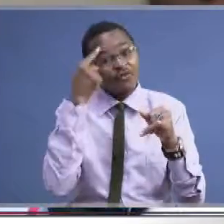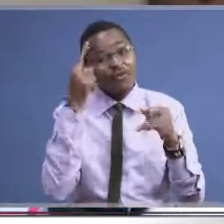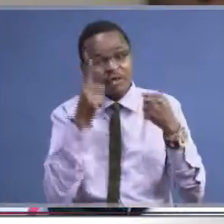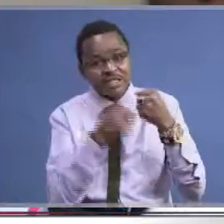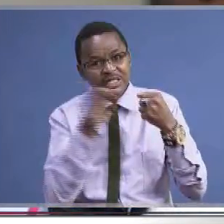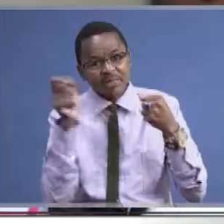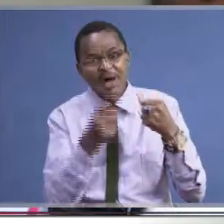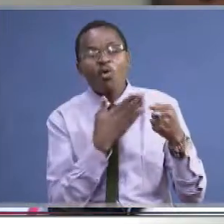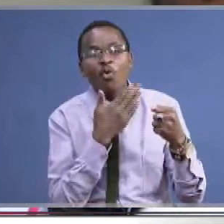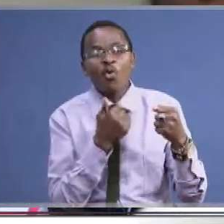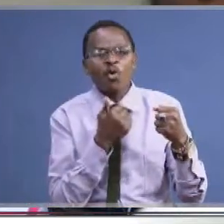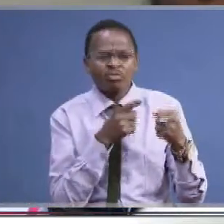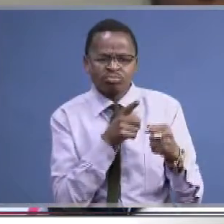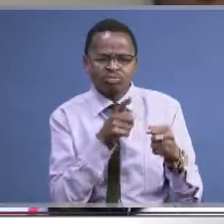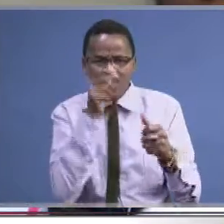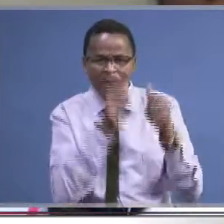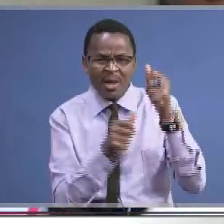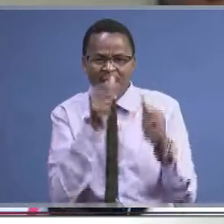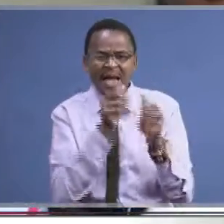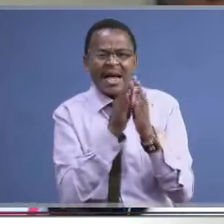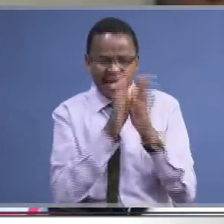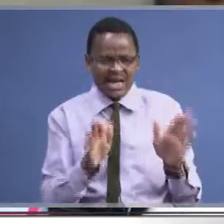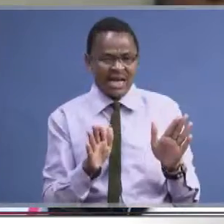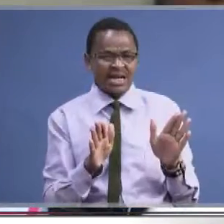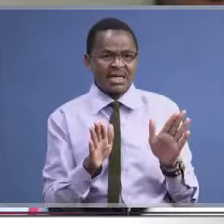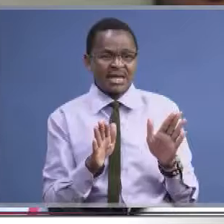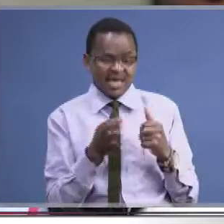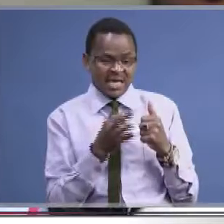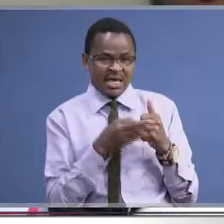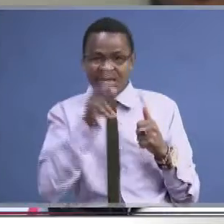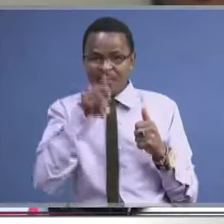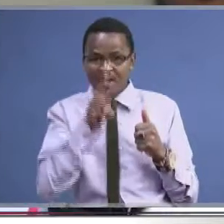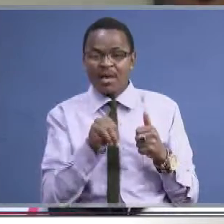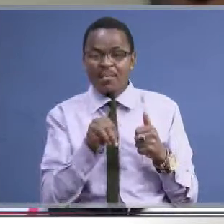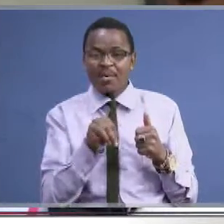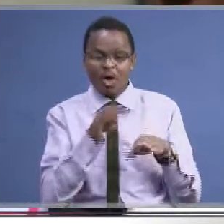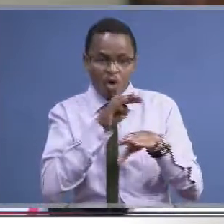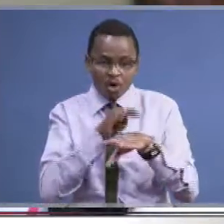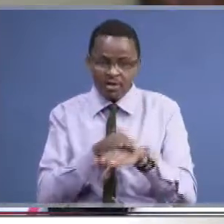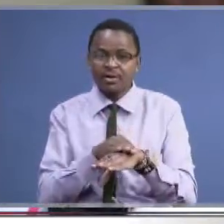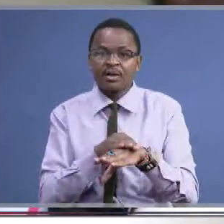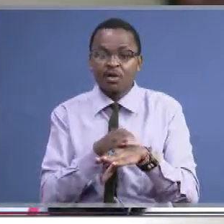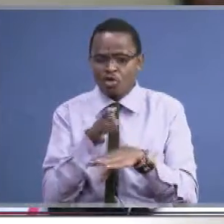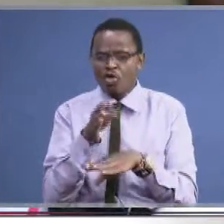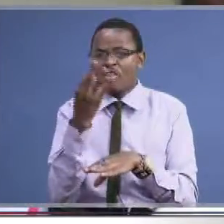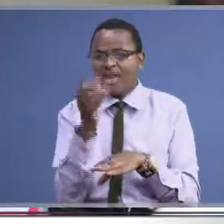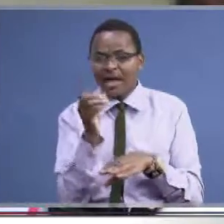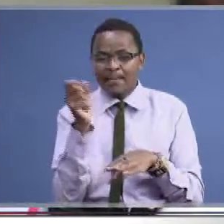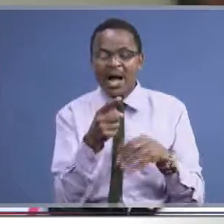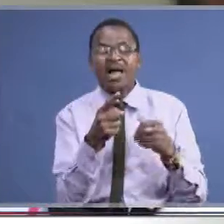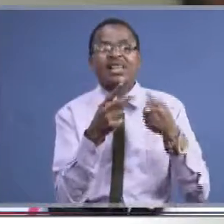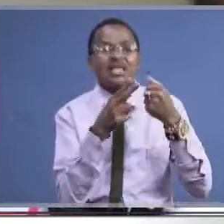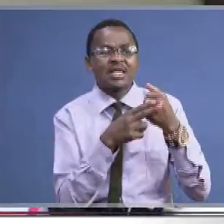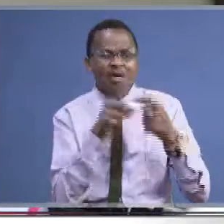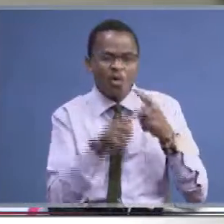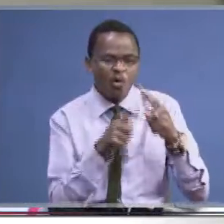6 months. We want them to label this milk very clearly. It is 8 p.m. On 30th of July, so